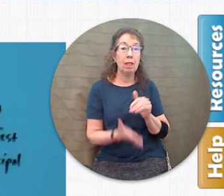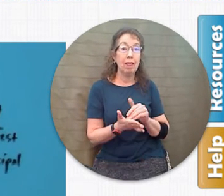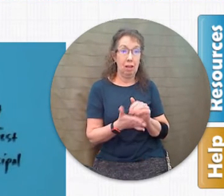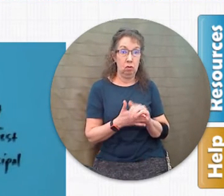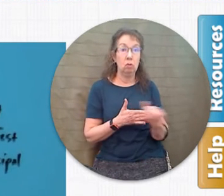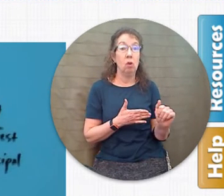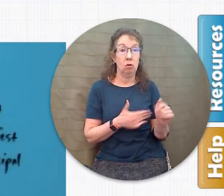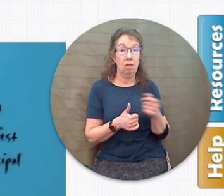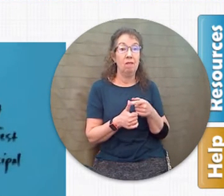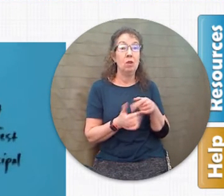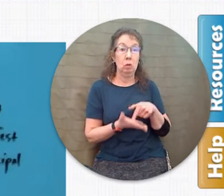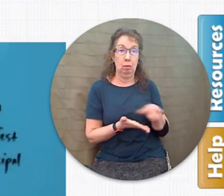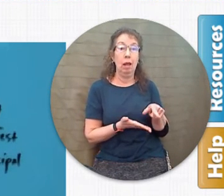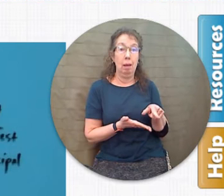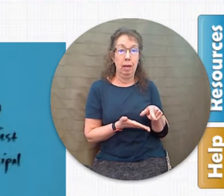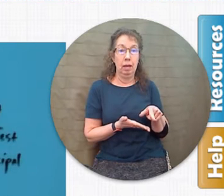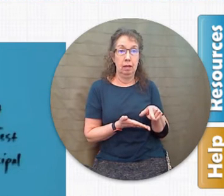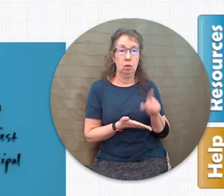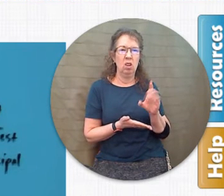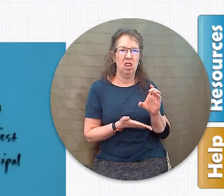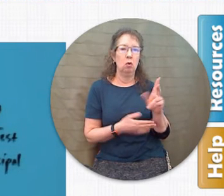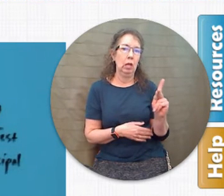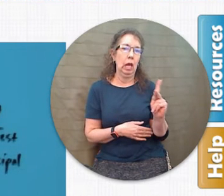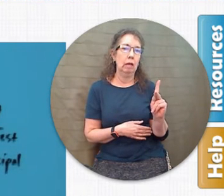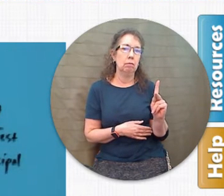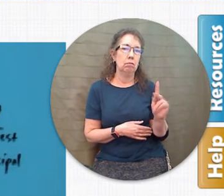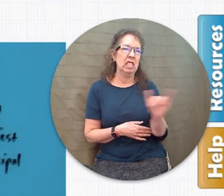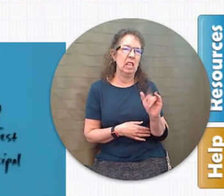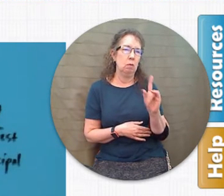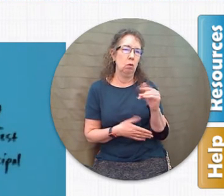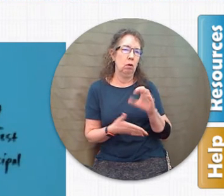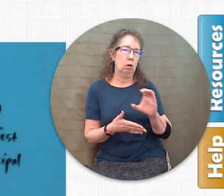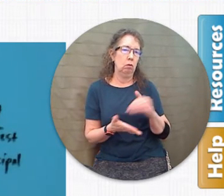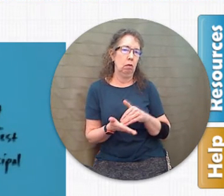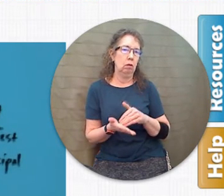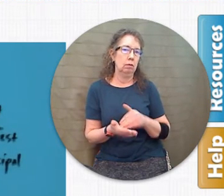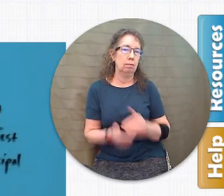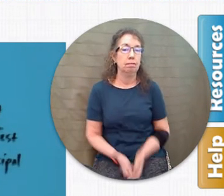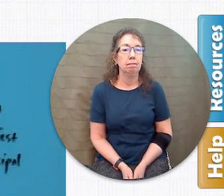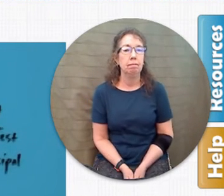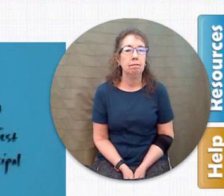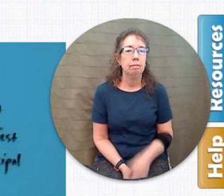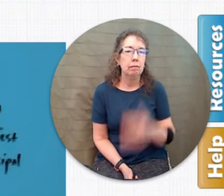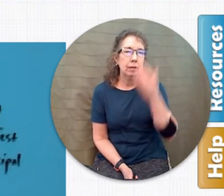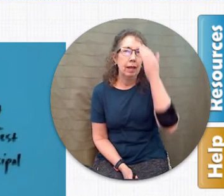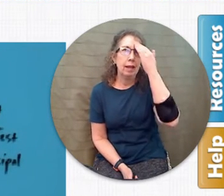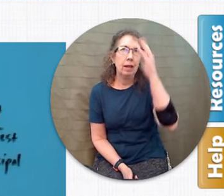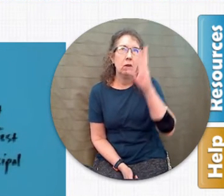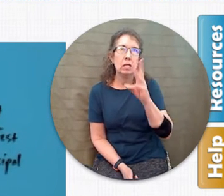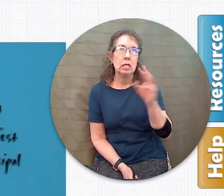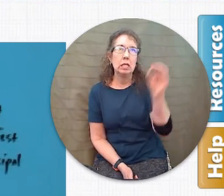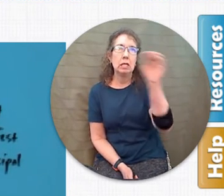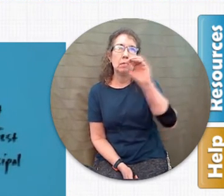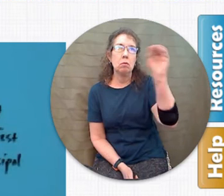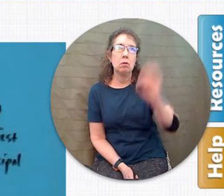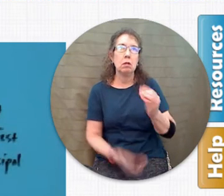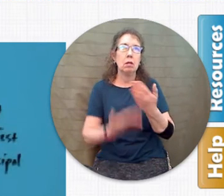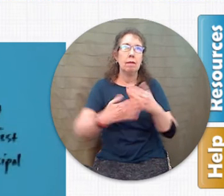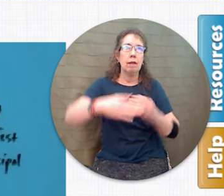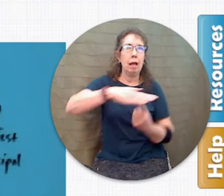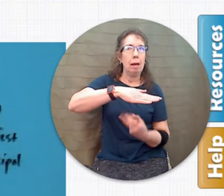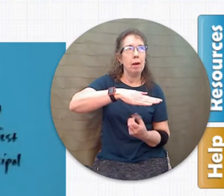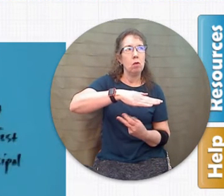so I'm going to write $100K here for $100,000. And I know 6% over 12. Let me simplify